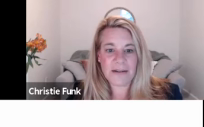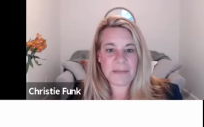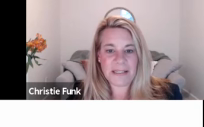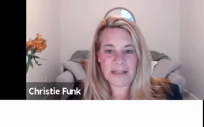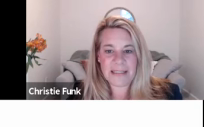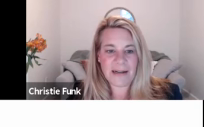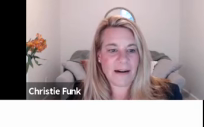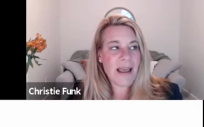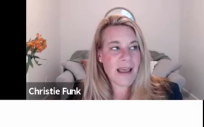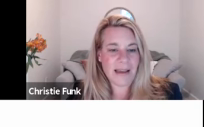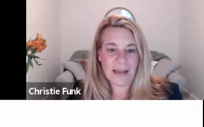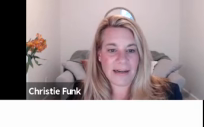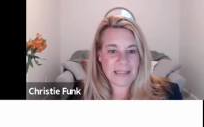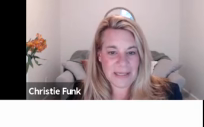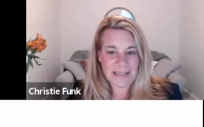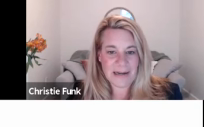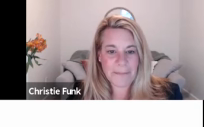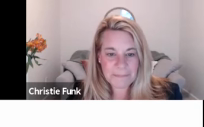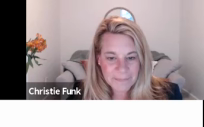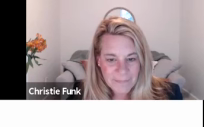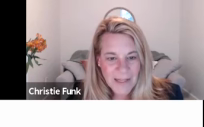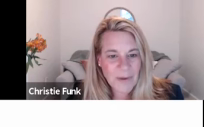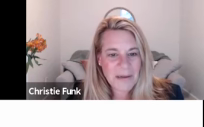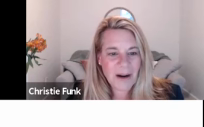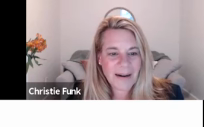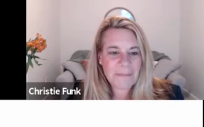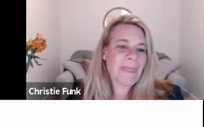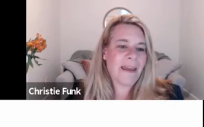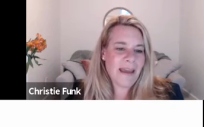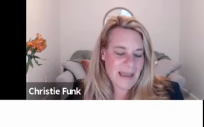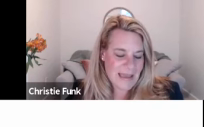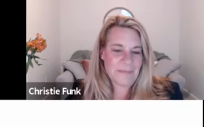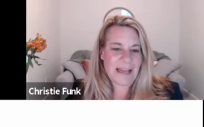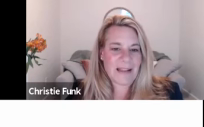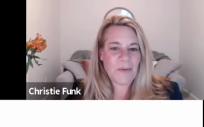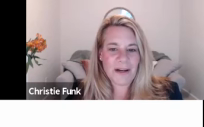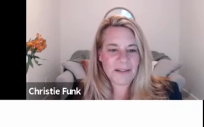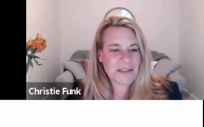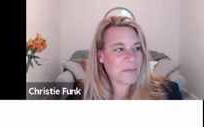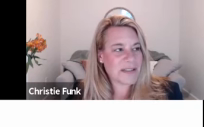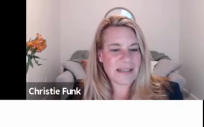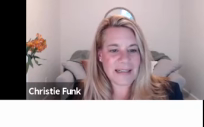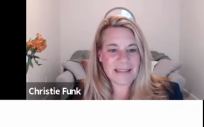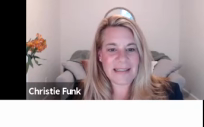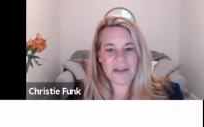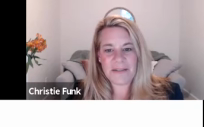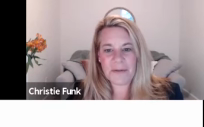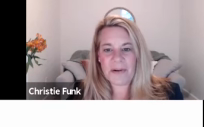at Goddard Space Flight Center and Kennedy Space Center. Welcome, Art. And Michaela Waldner